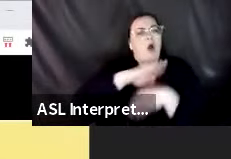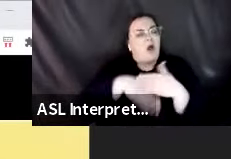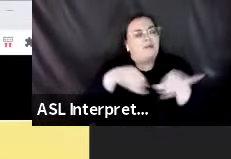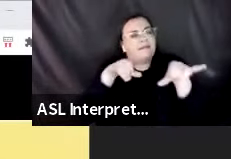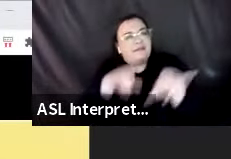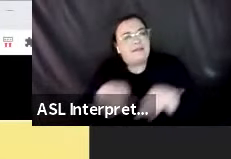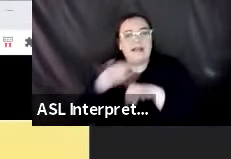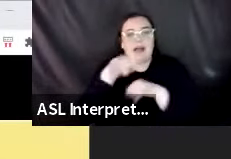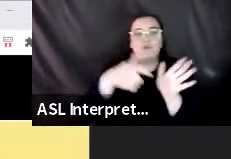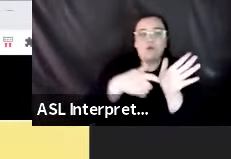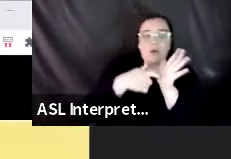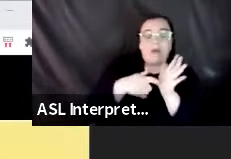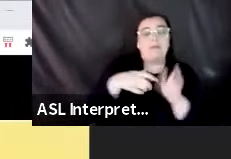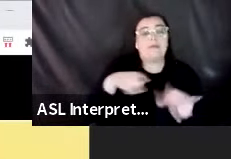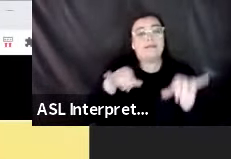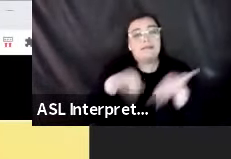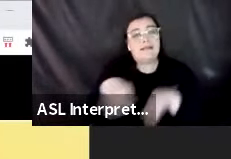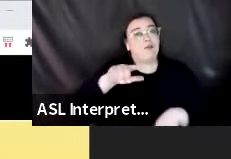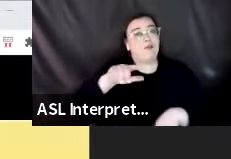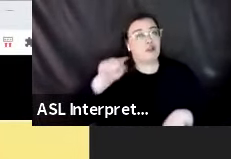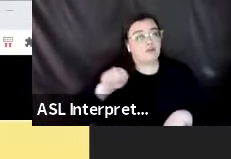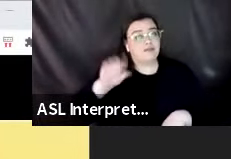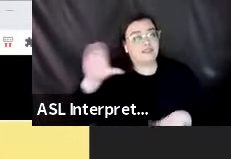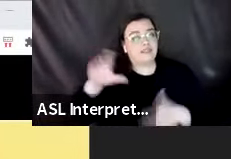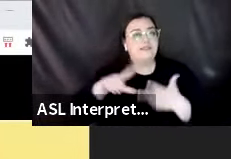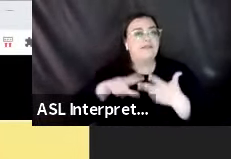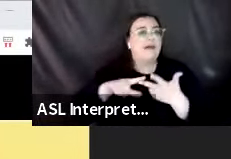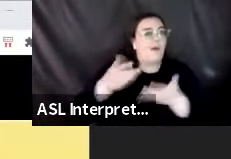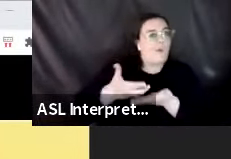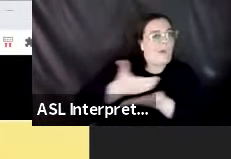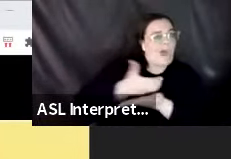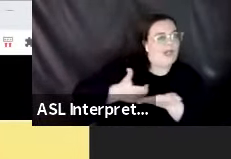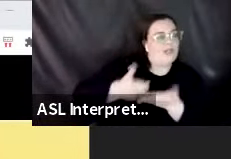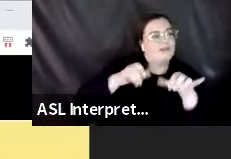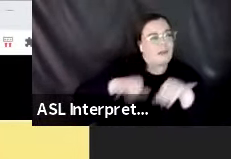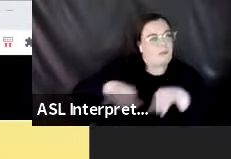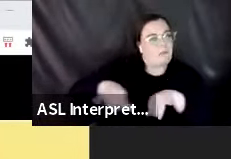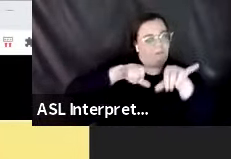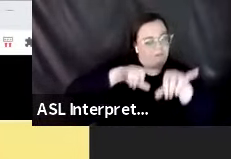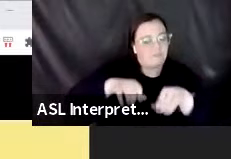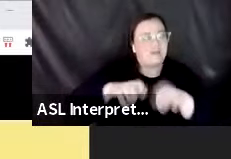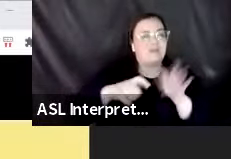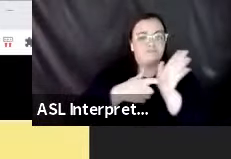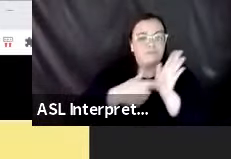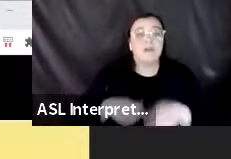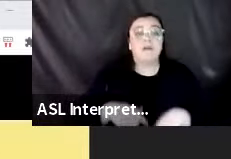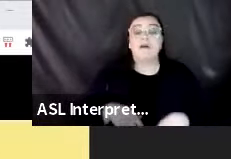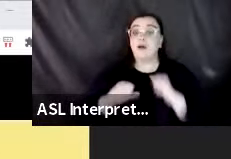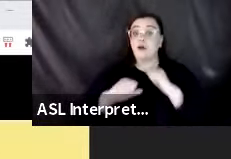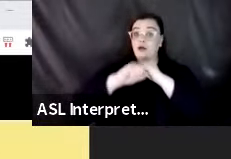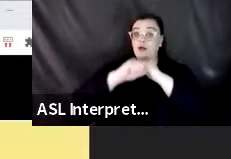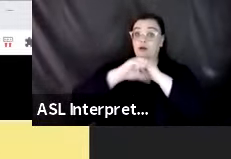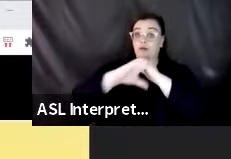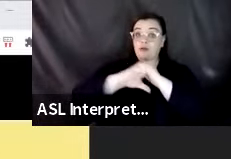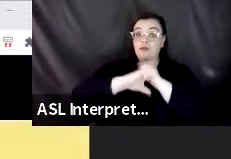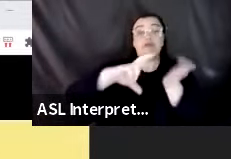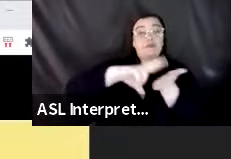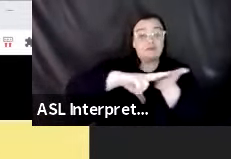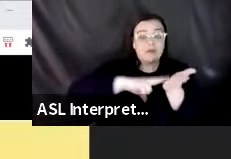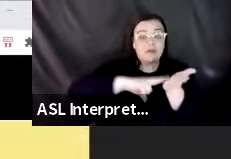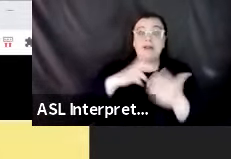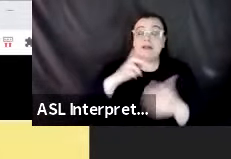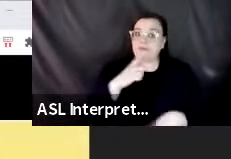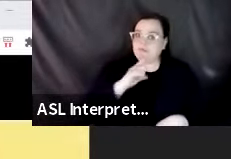conditions, and the same wages requirements. The commercials contract, we're proud to say, is average $1 billion a year in